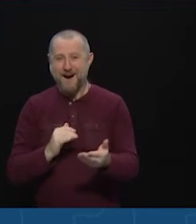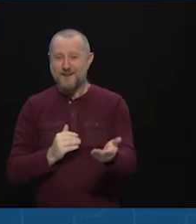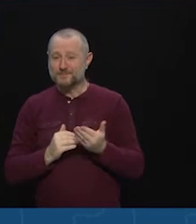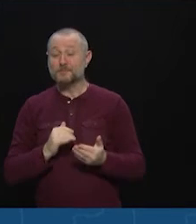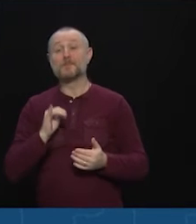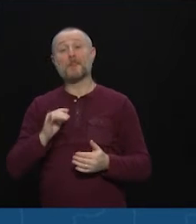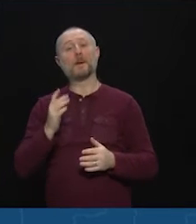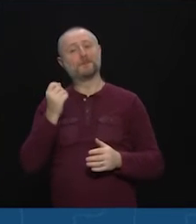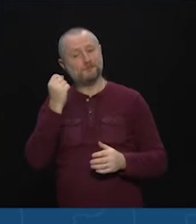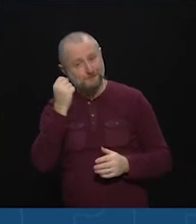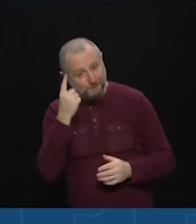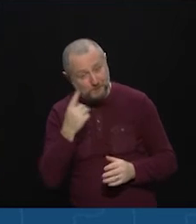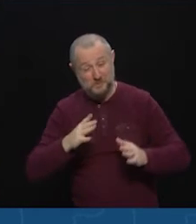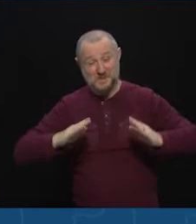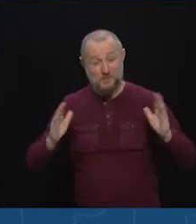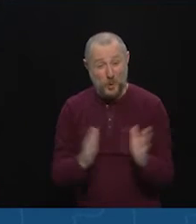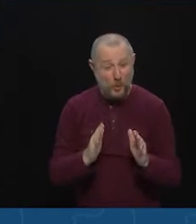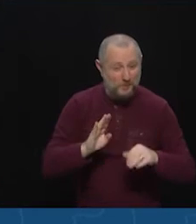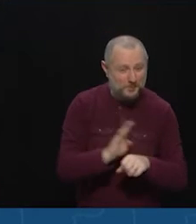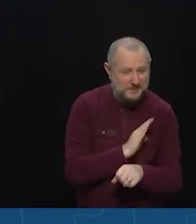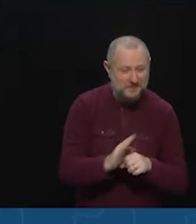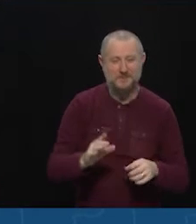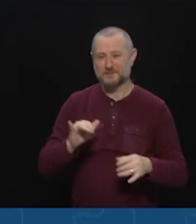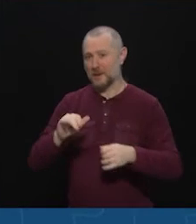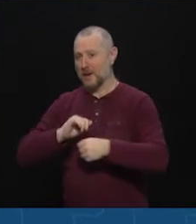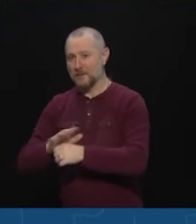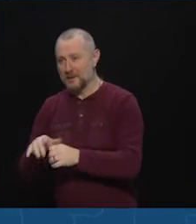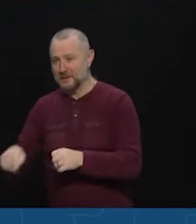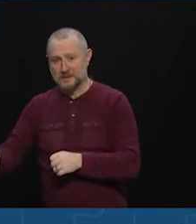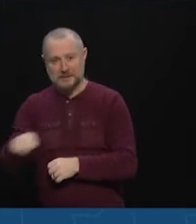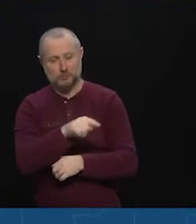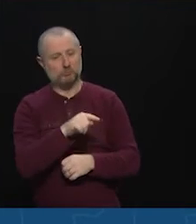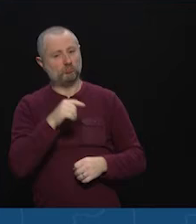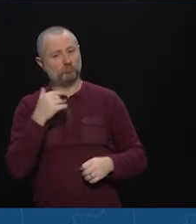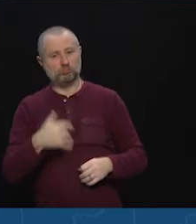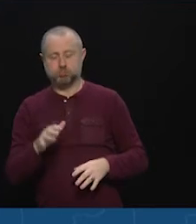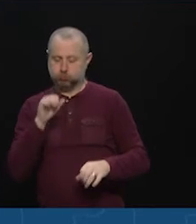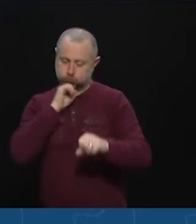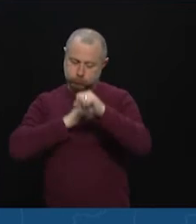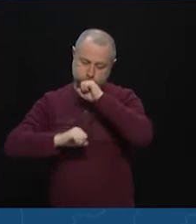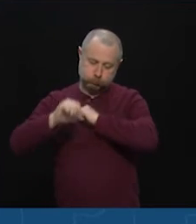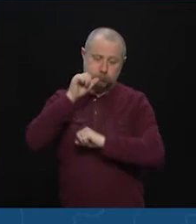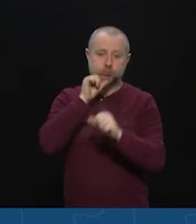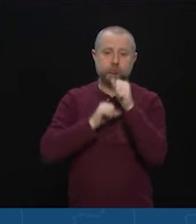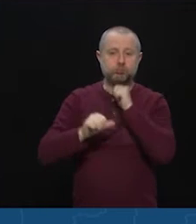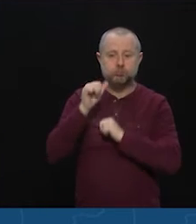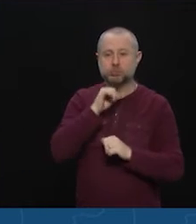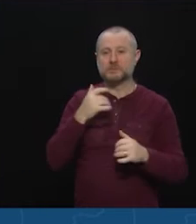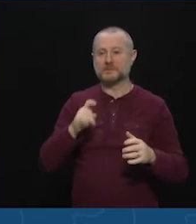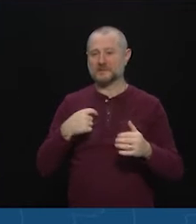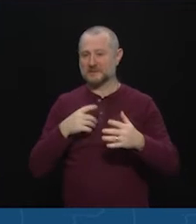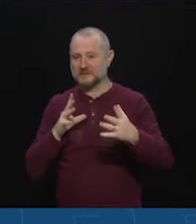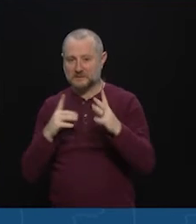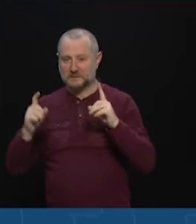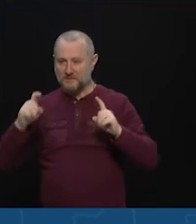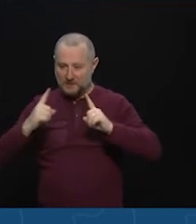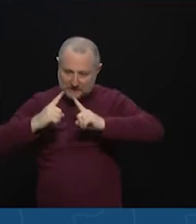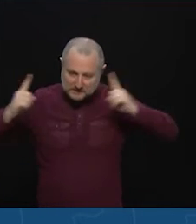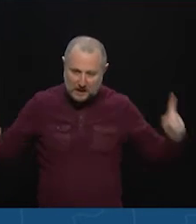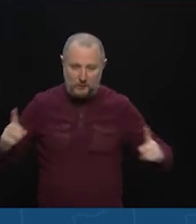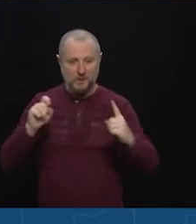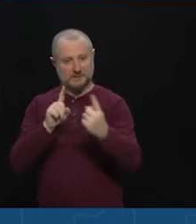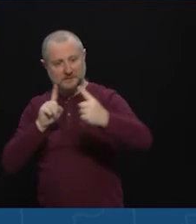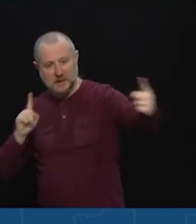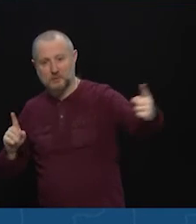extra money to expand their space, to have that room for social distancing, or restaurants that even in a place like Syracuse, they want to